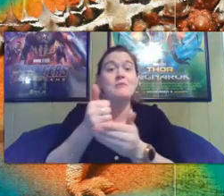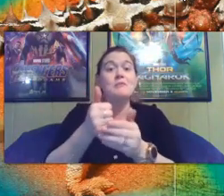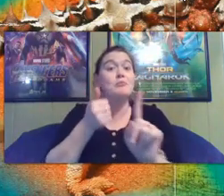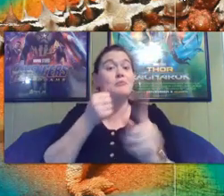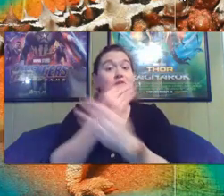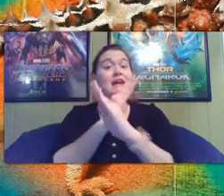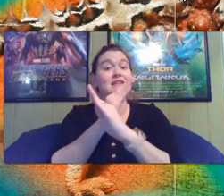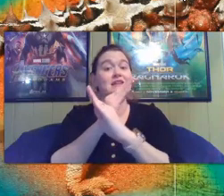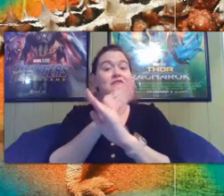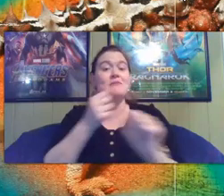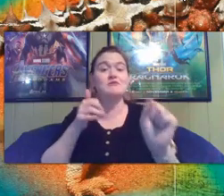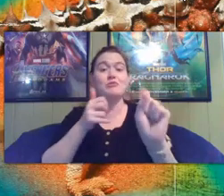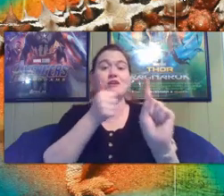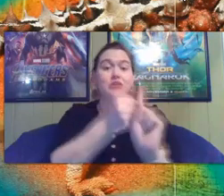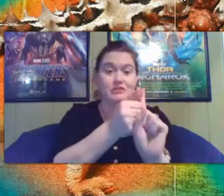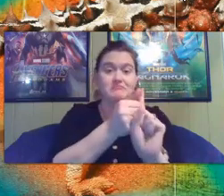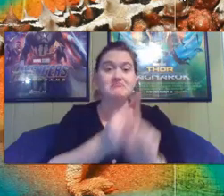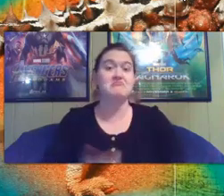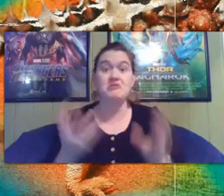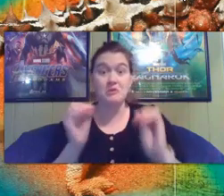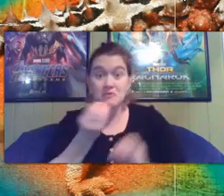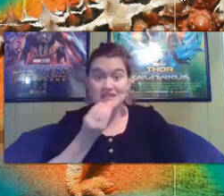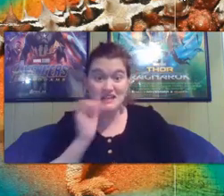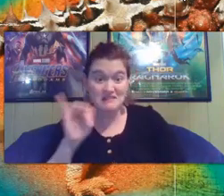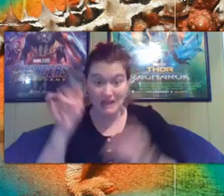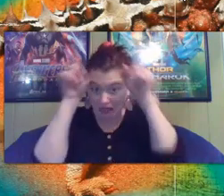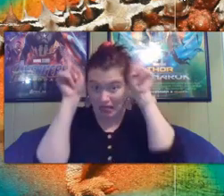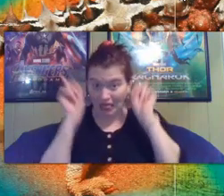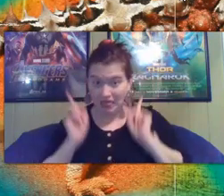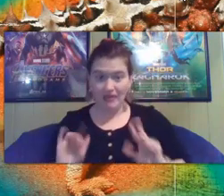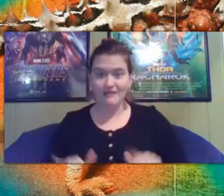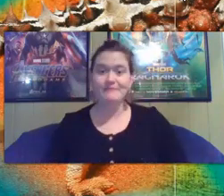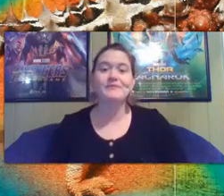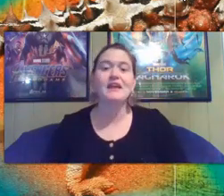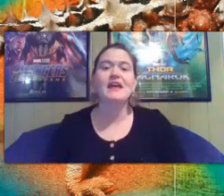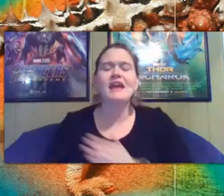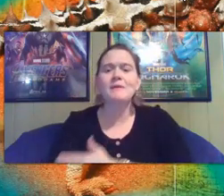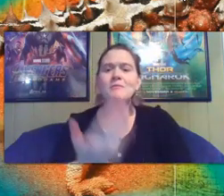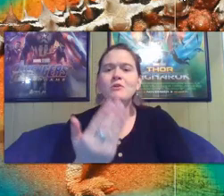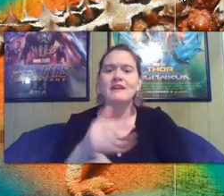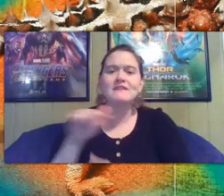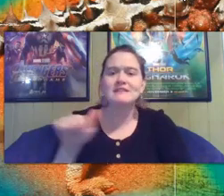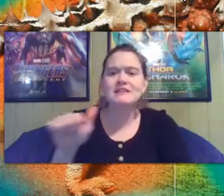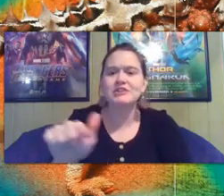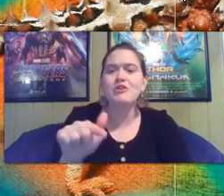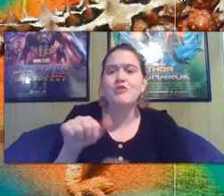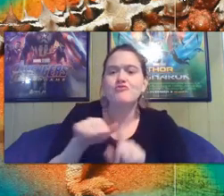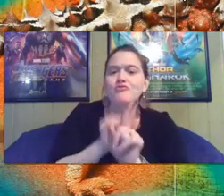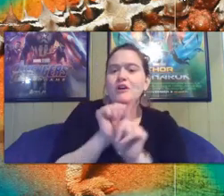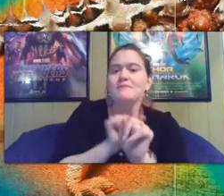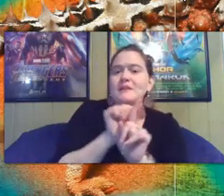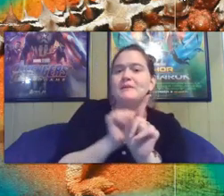help protect it from those predators? No one wants to eat that. In the morning, this